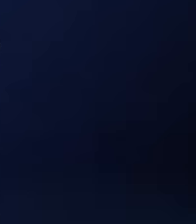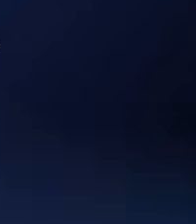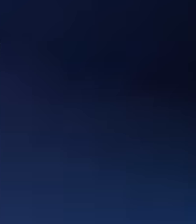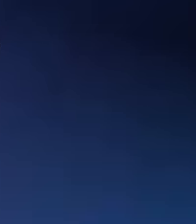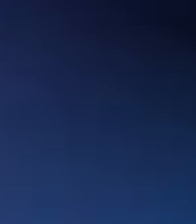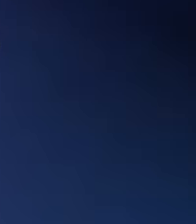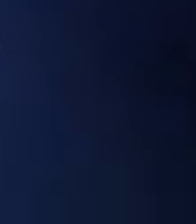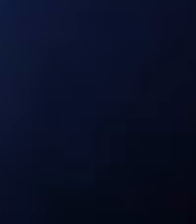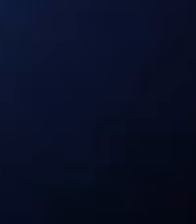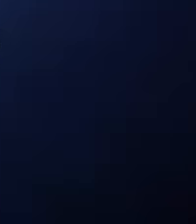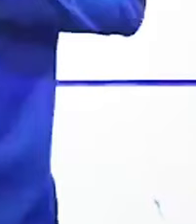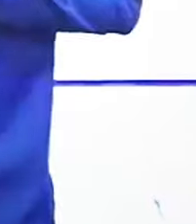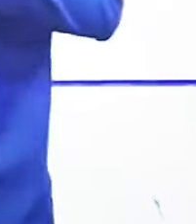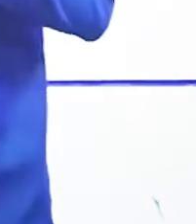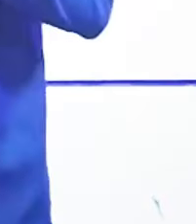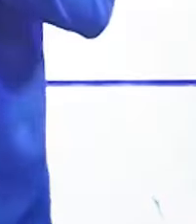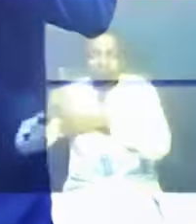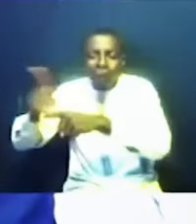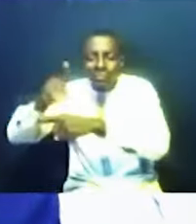Let's listen to this prophet.